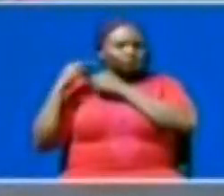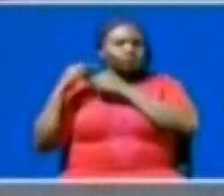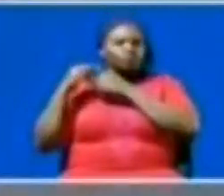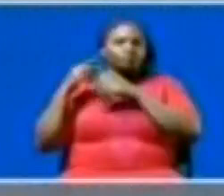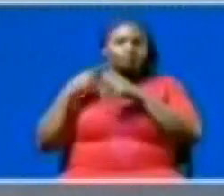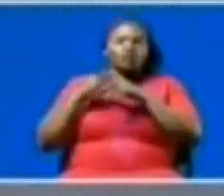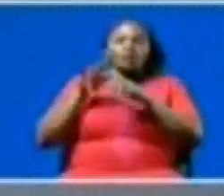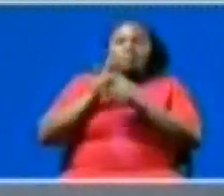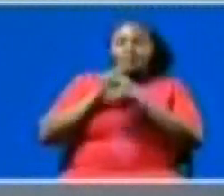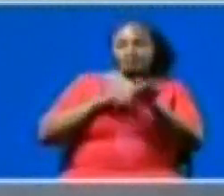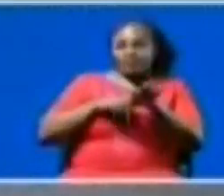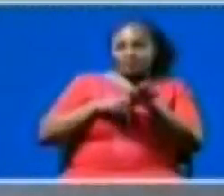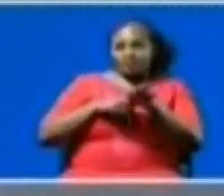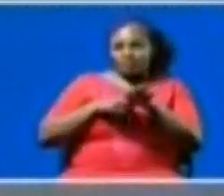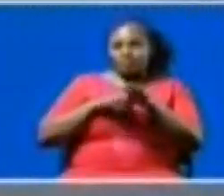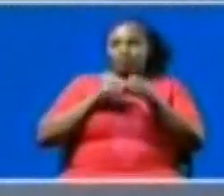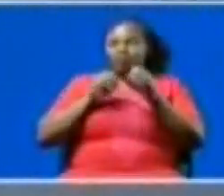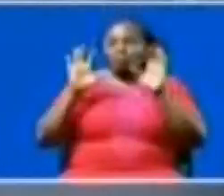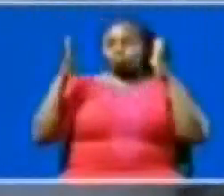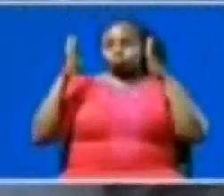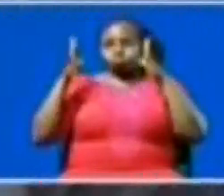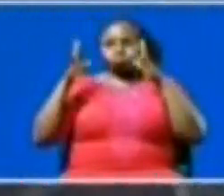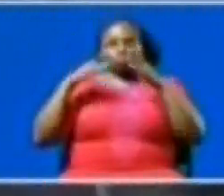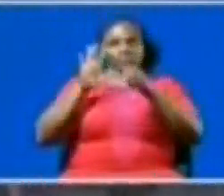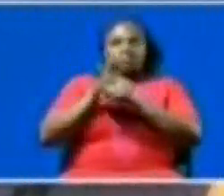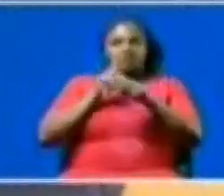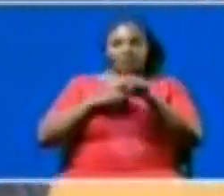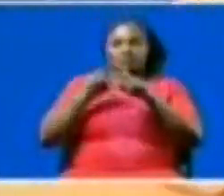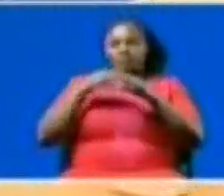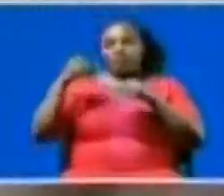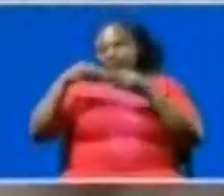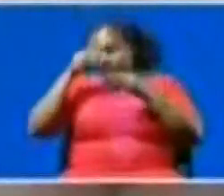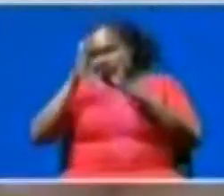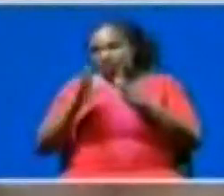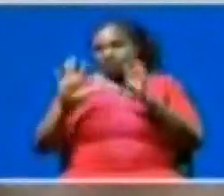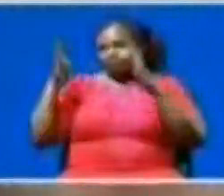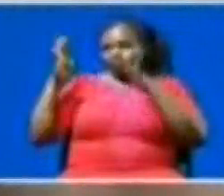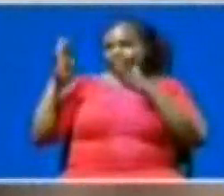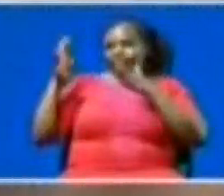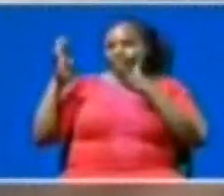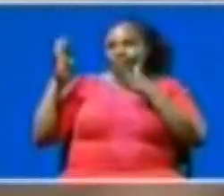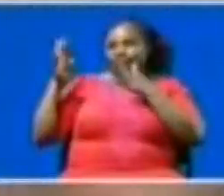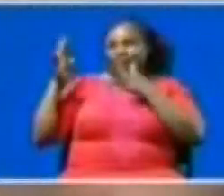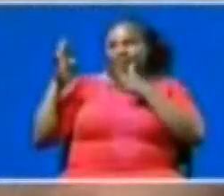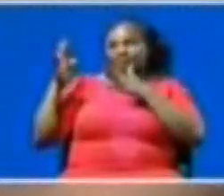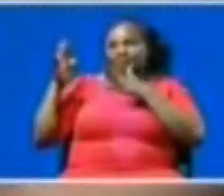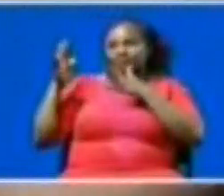Although on occasion, sprouts of applause emerge from her fellow students.